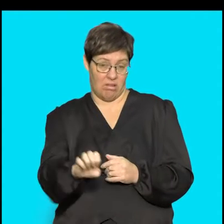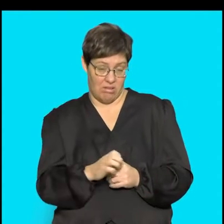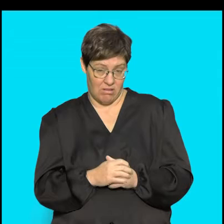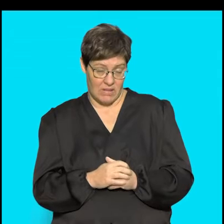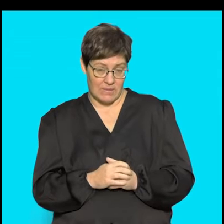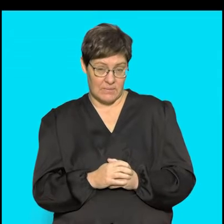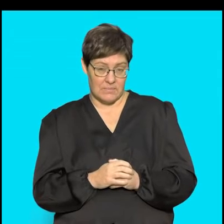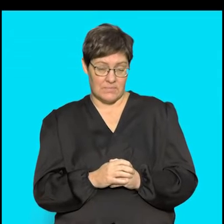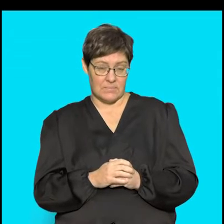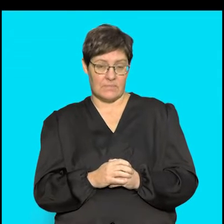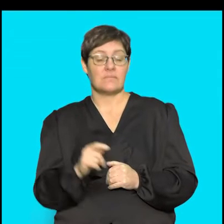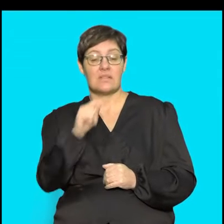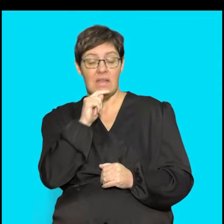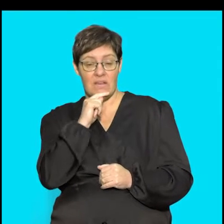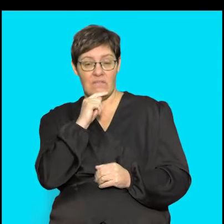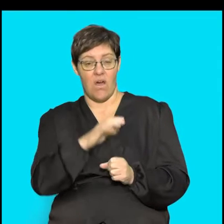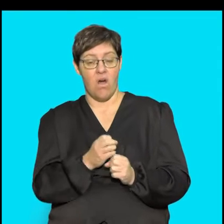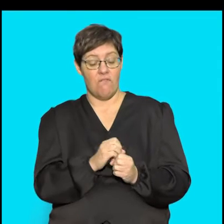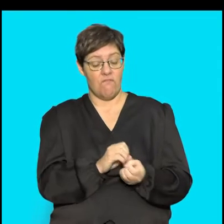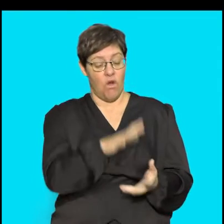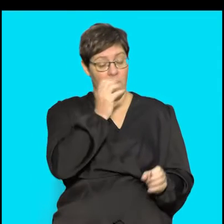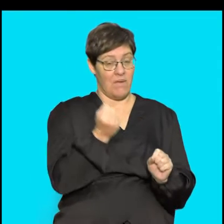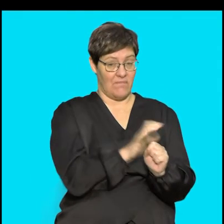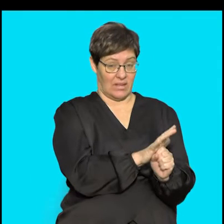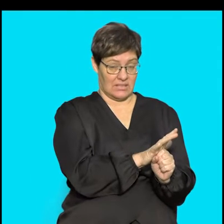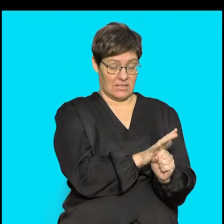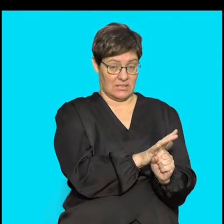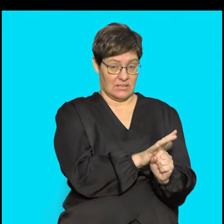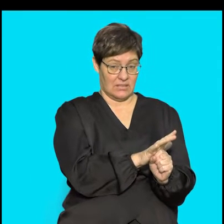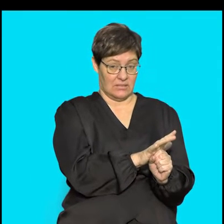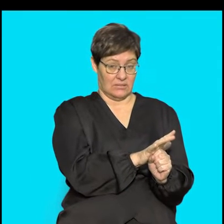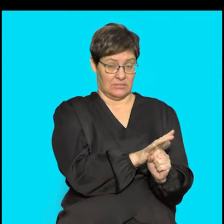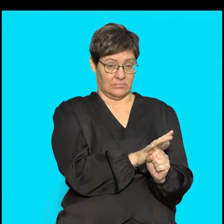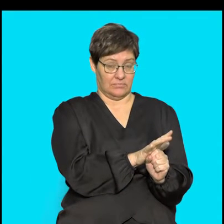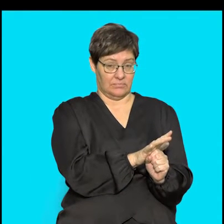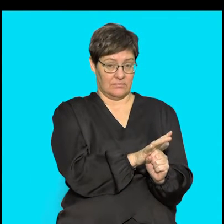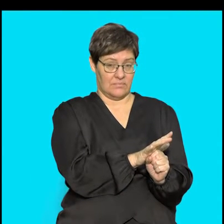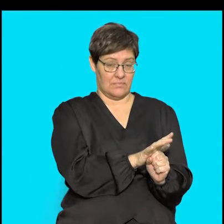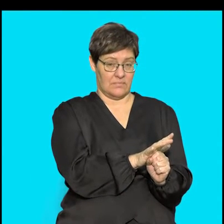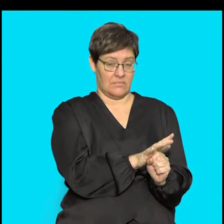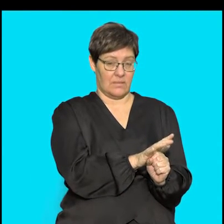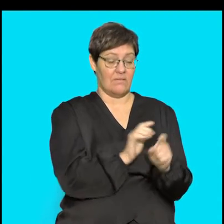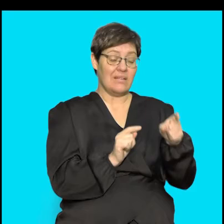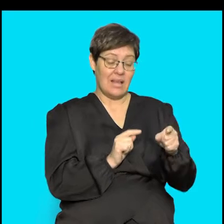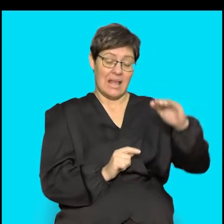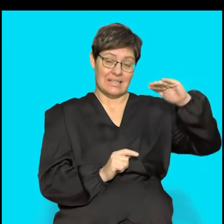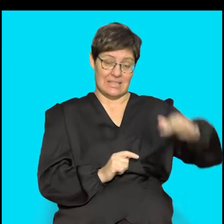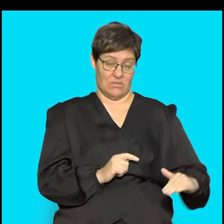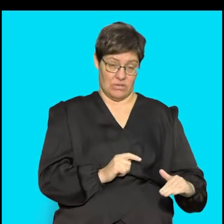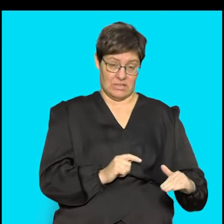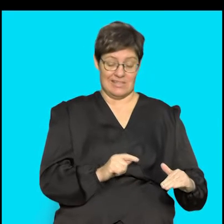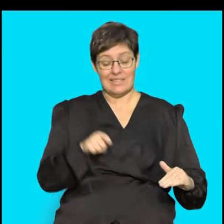moles. So when the volume is affected, when the volume is